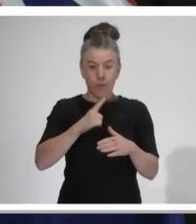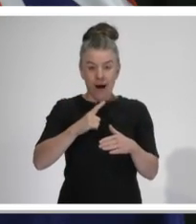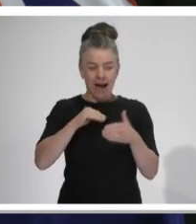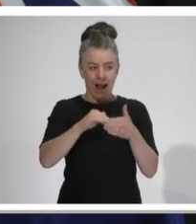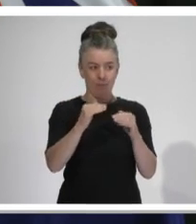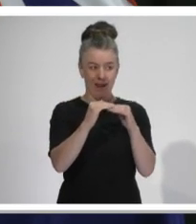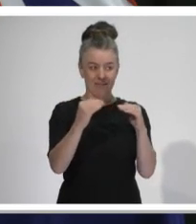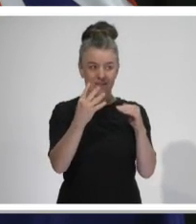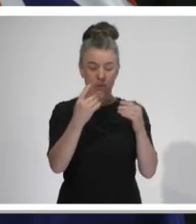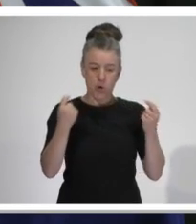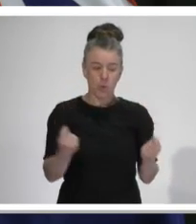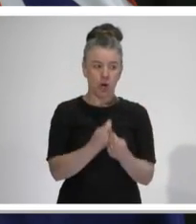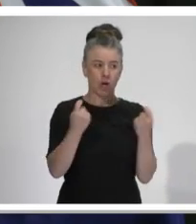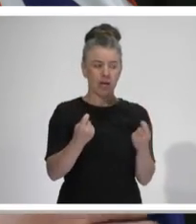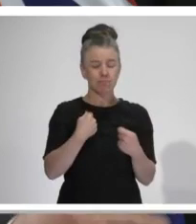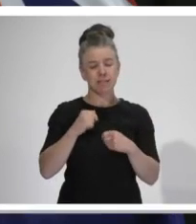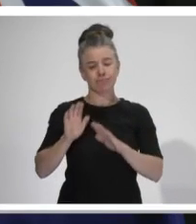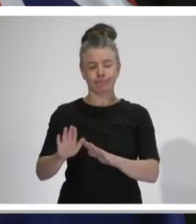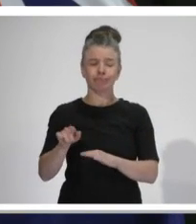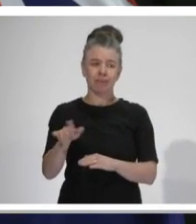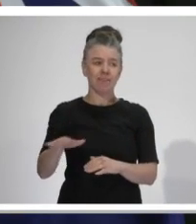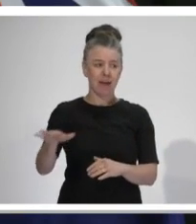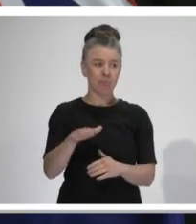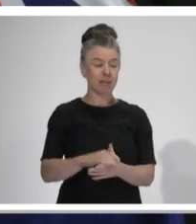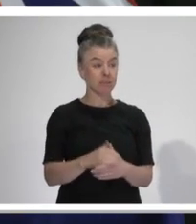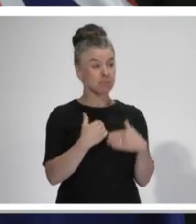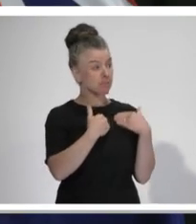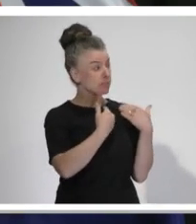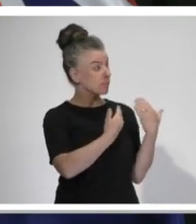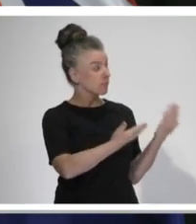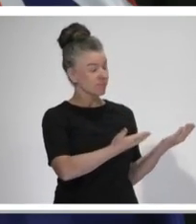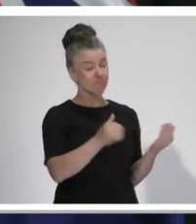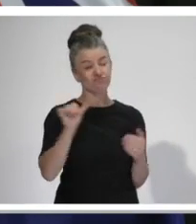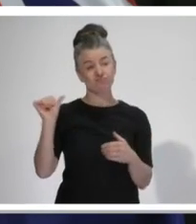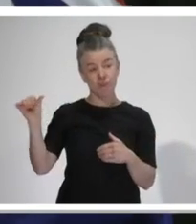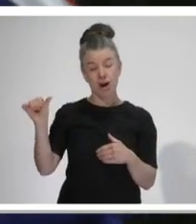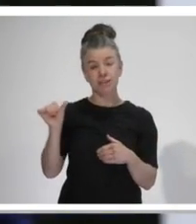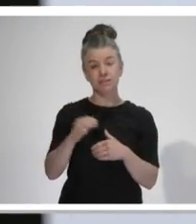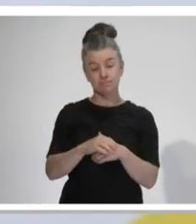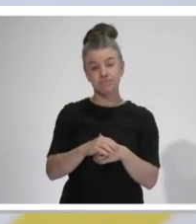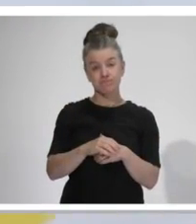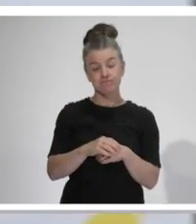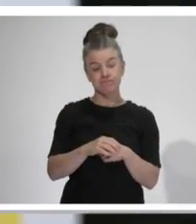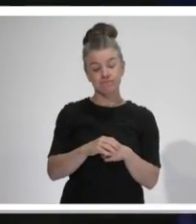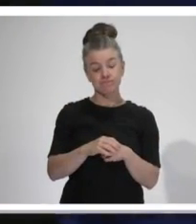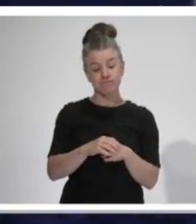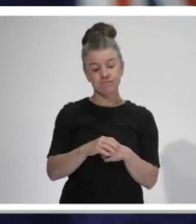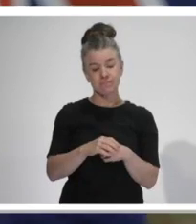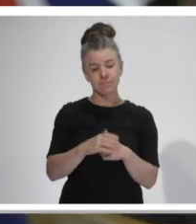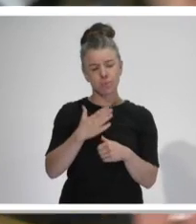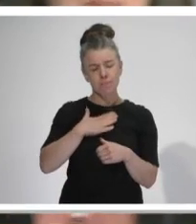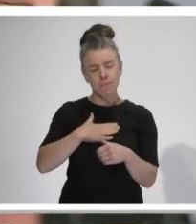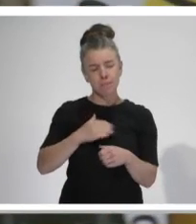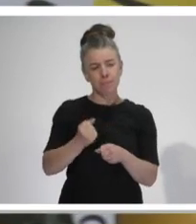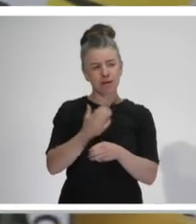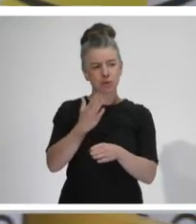sympathies go out to them. But Dr. McElnay, have you got anything more on that? No, that's totally right. And we want to have a very safe environment for